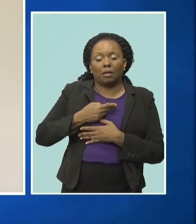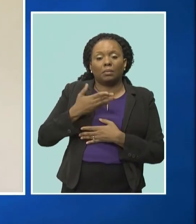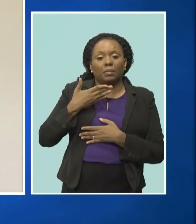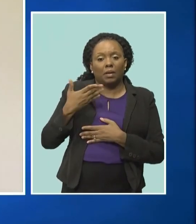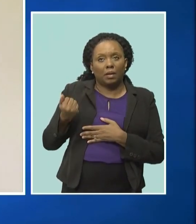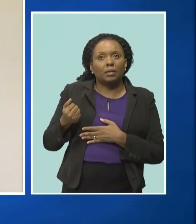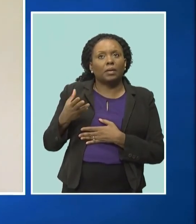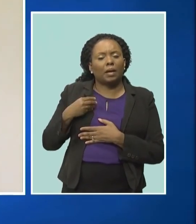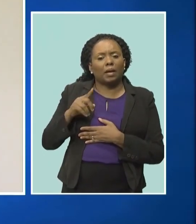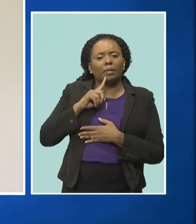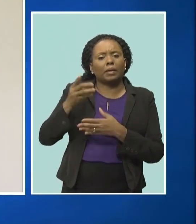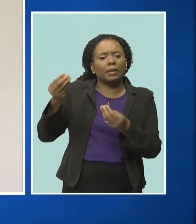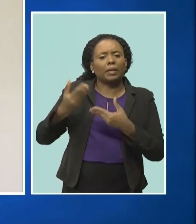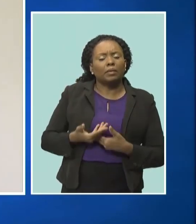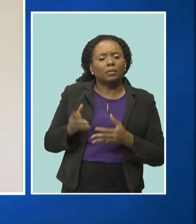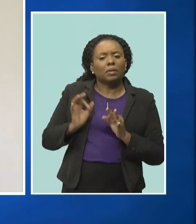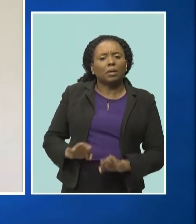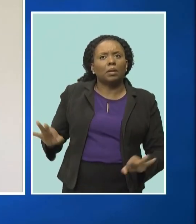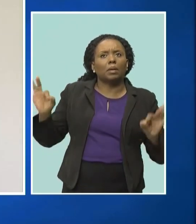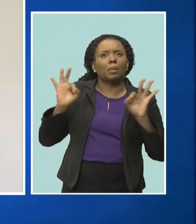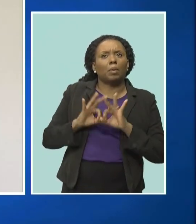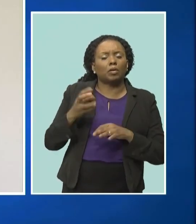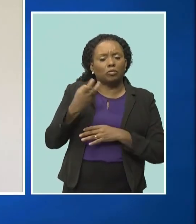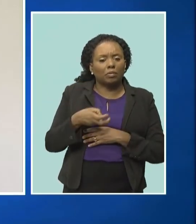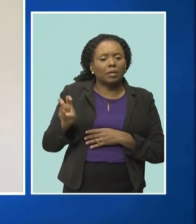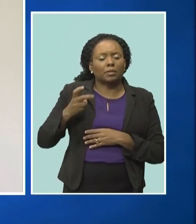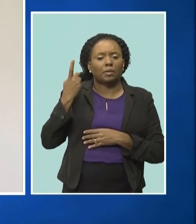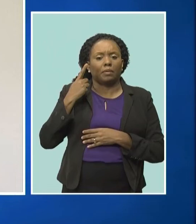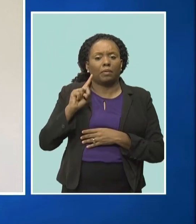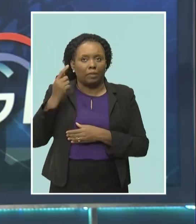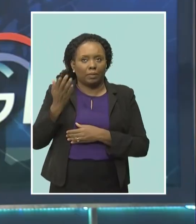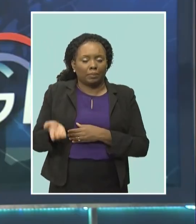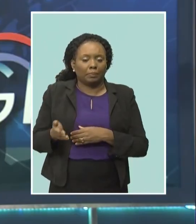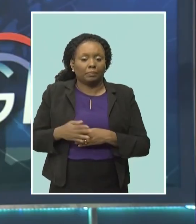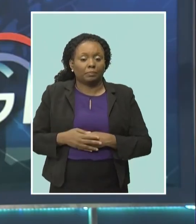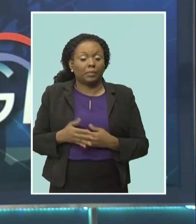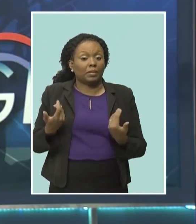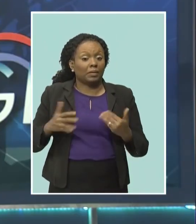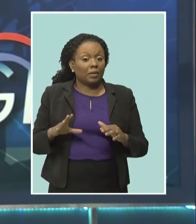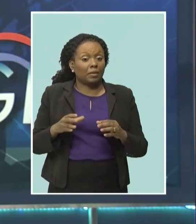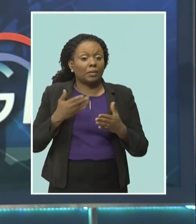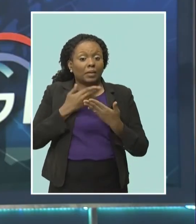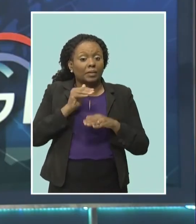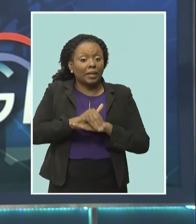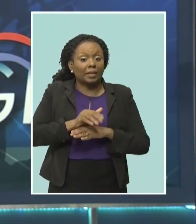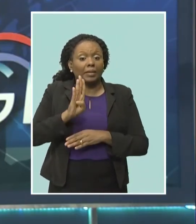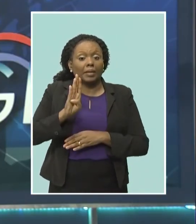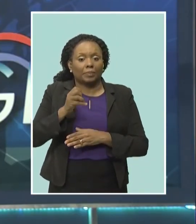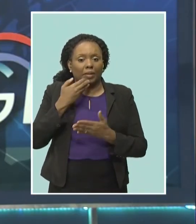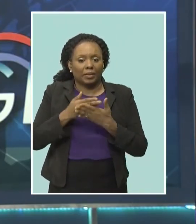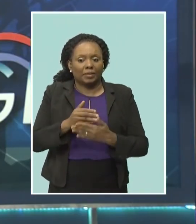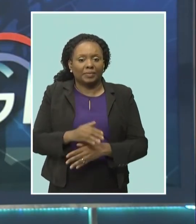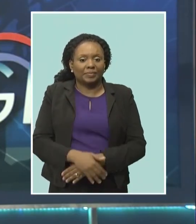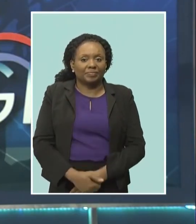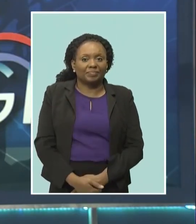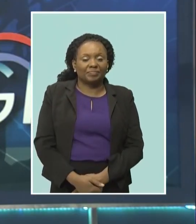accommodate the vital and necessity transition to renewable energy. That's our news. Good night and be good.